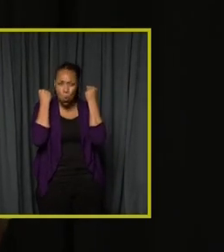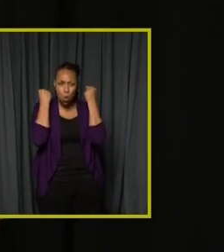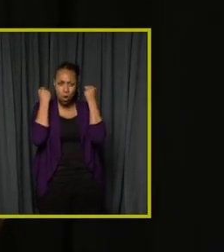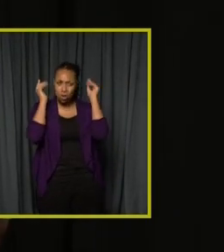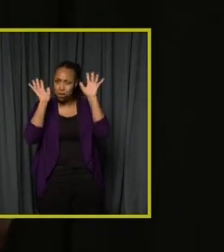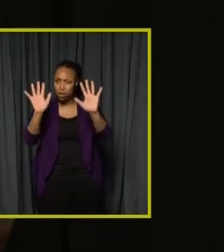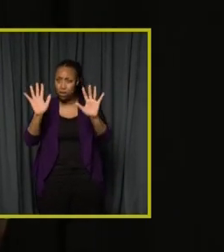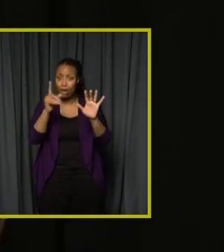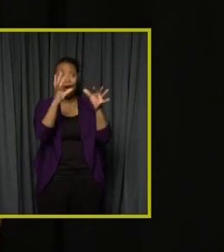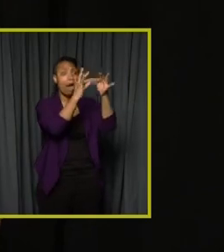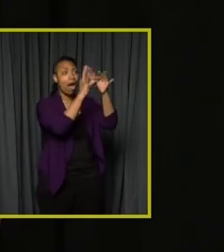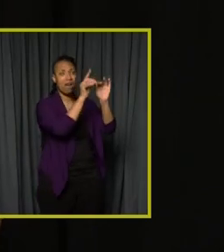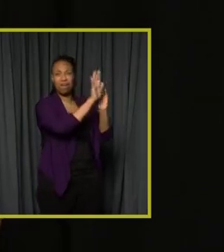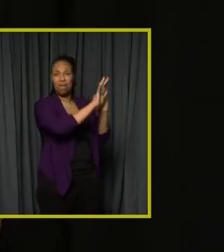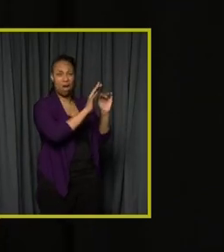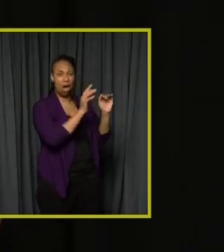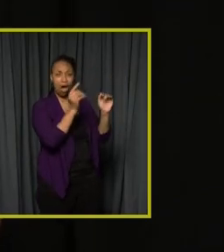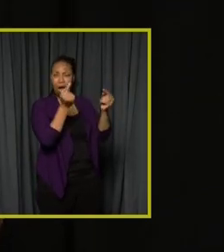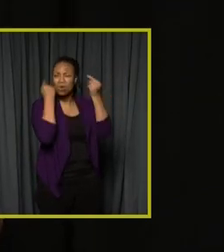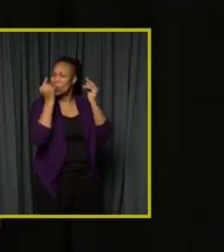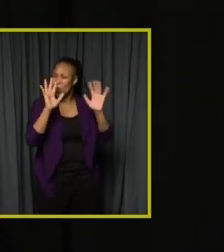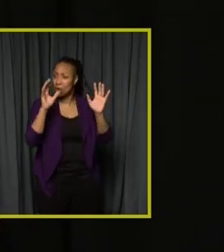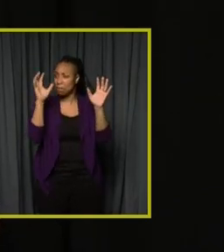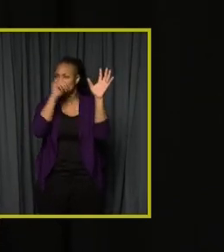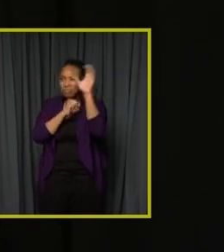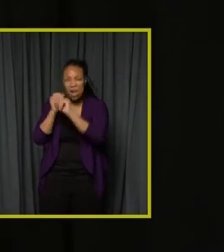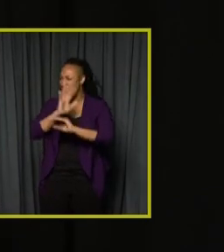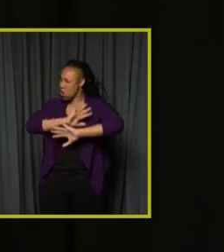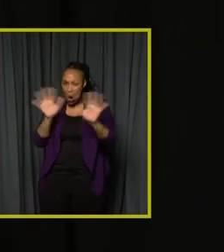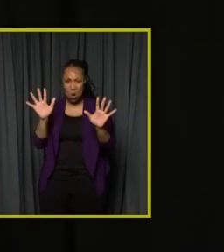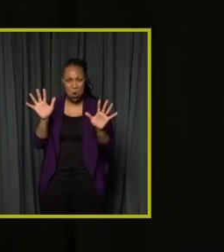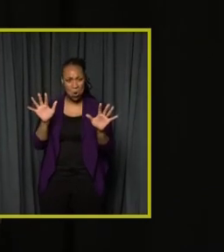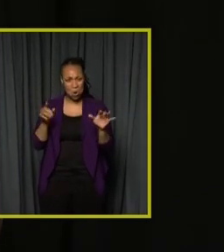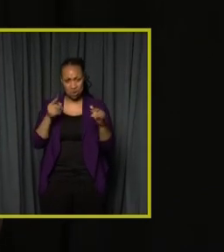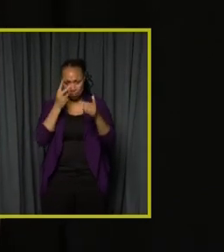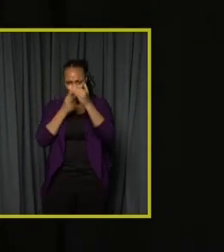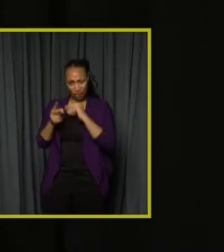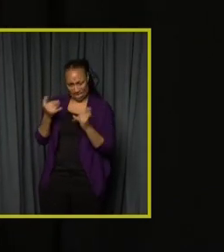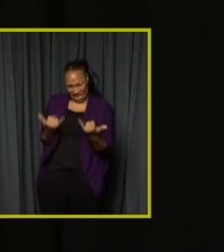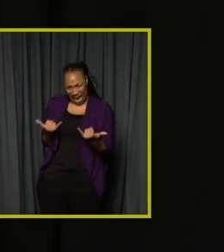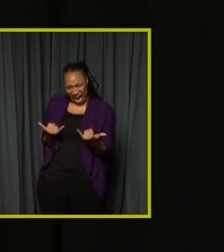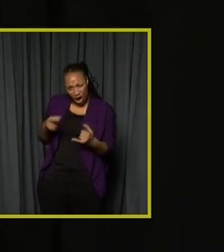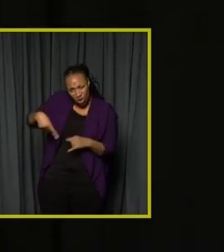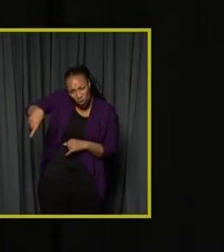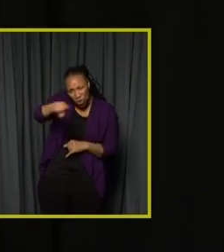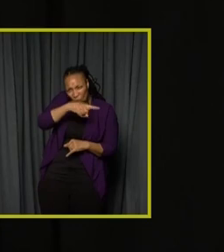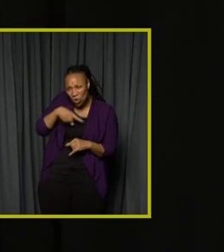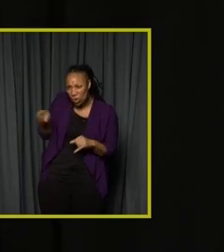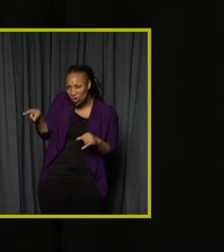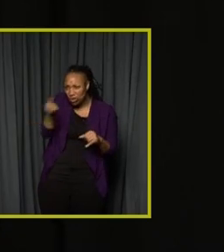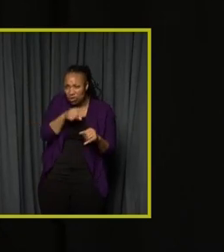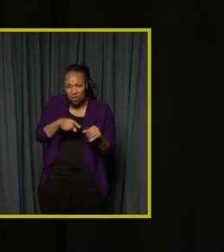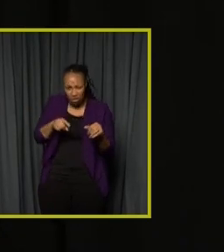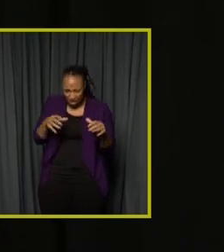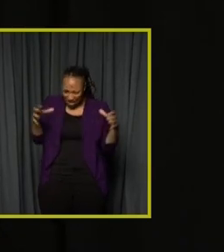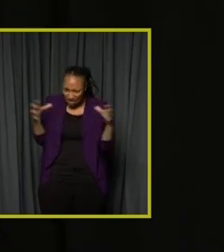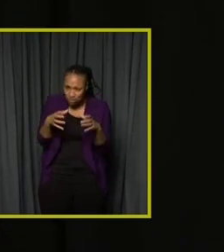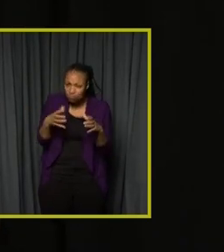will hear from the prophets of our time. Hear them.